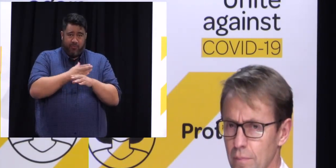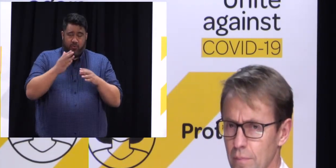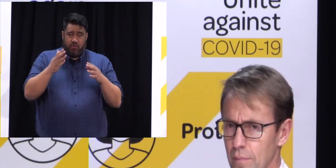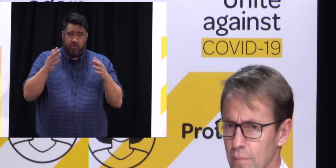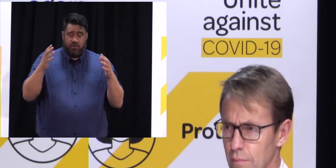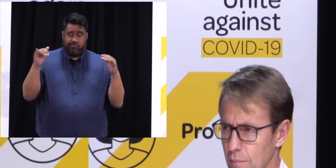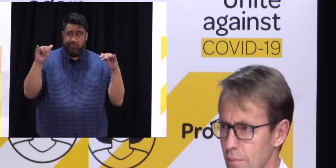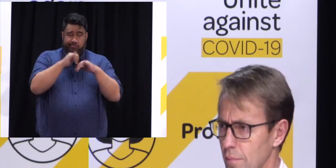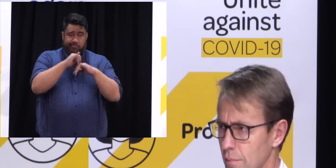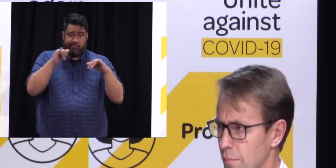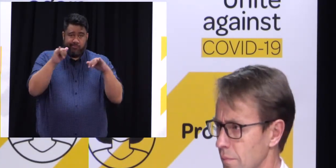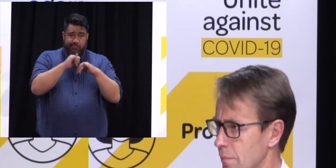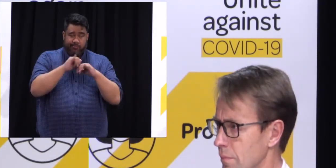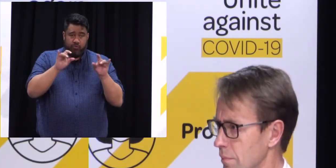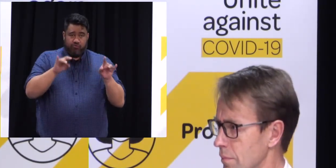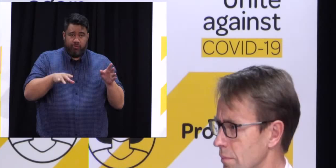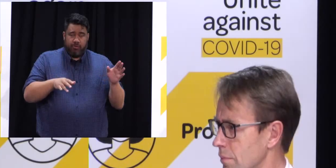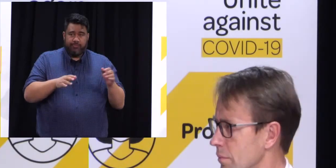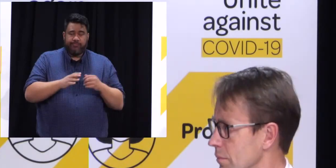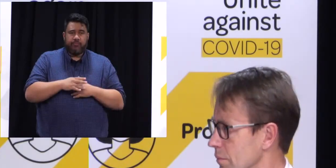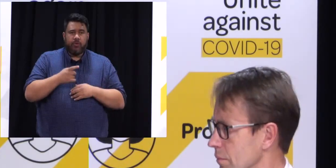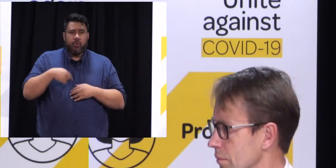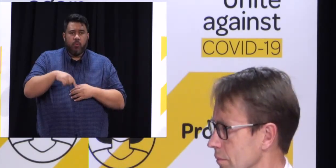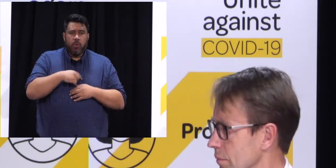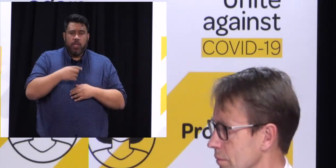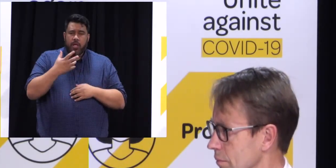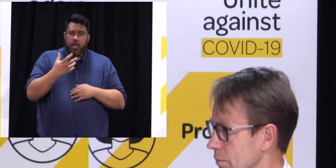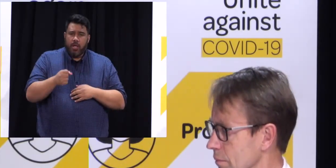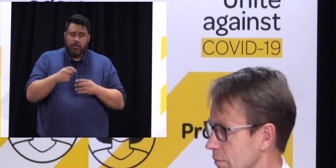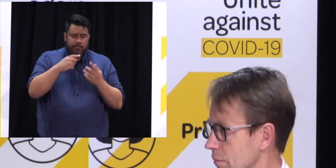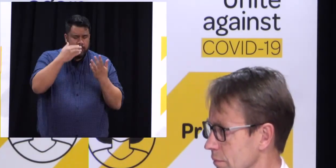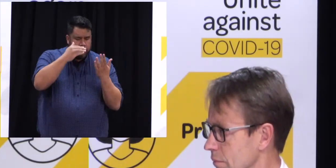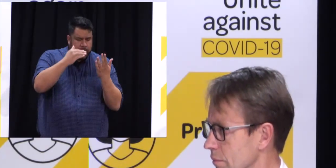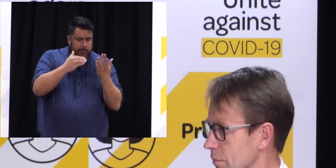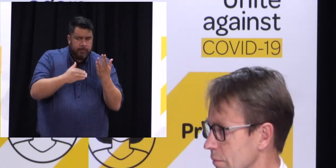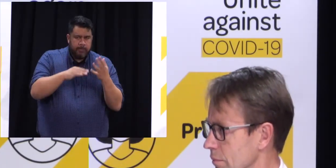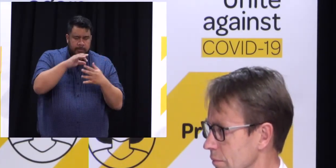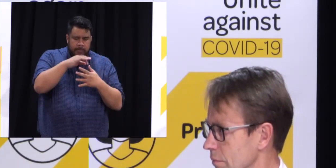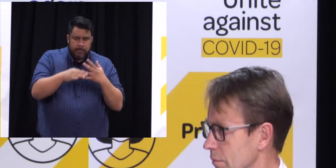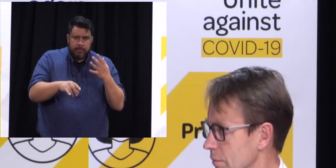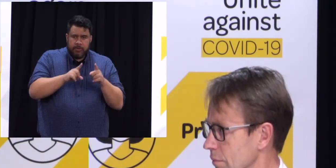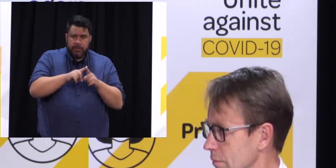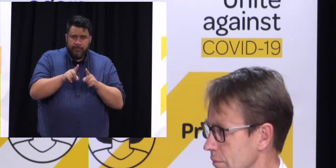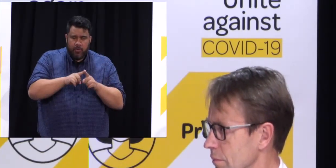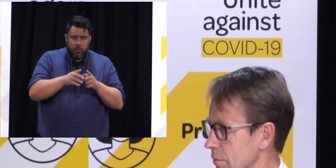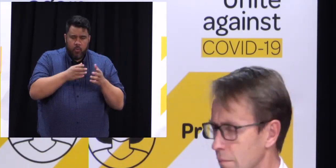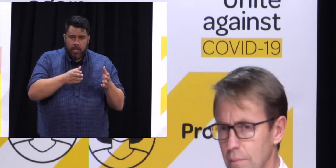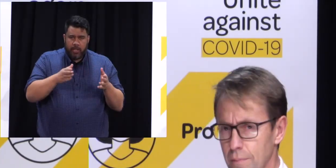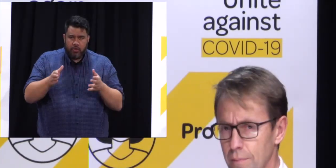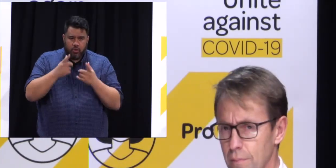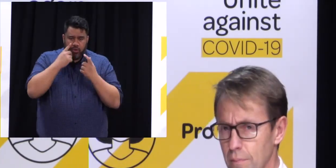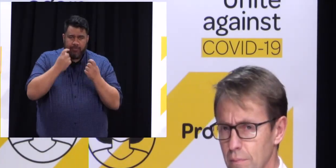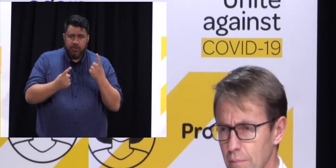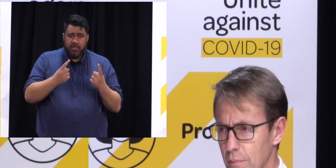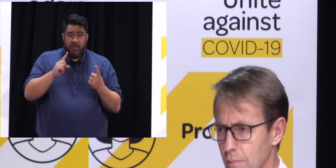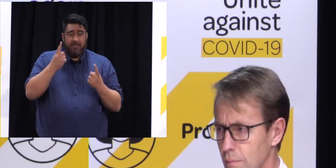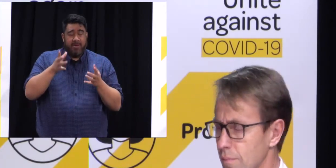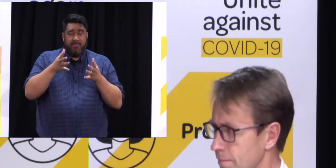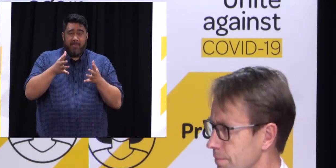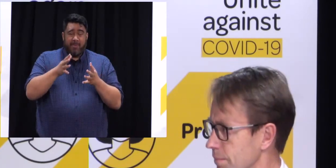constant reviewing of infection protection controls and cohorting, it just shows that ultimately this is still a very hard